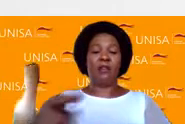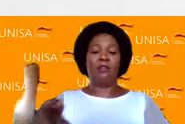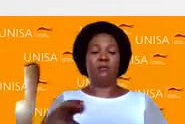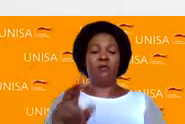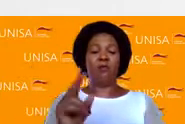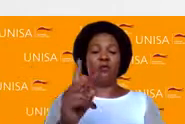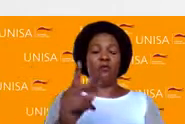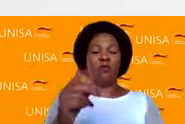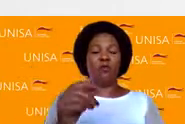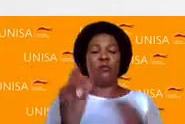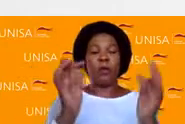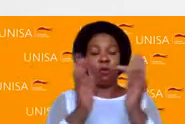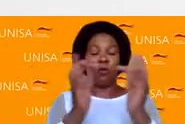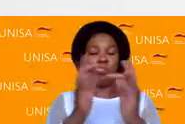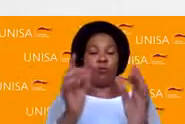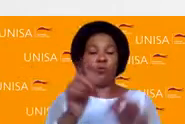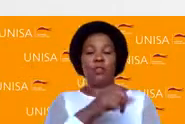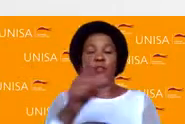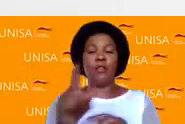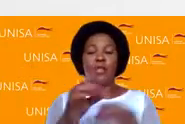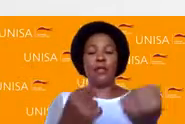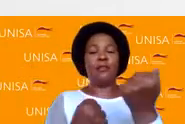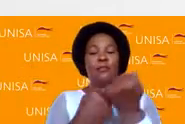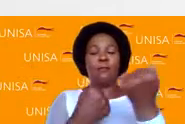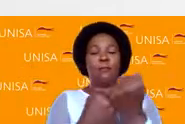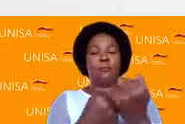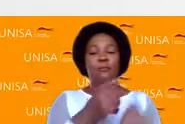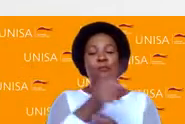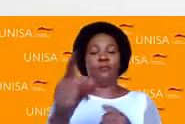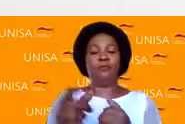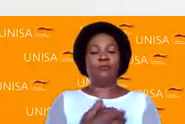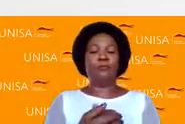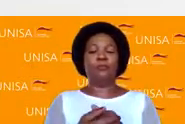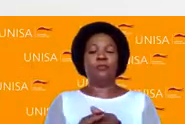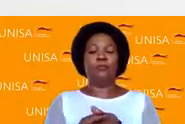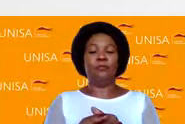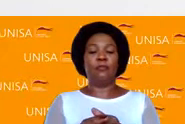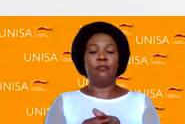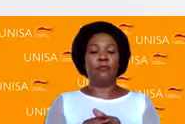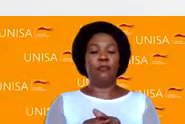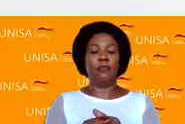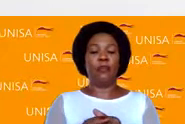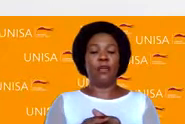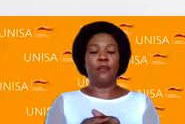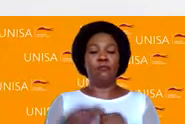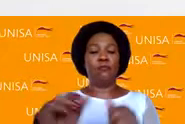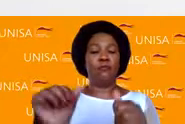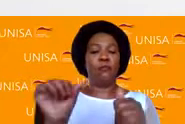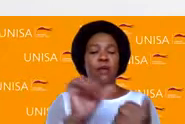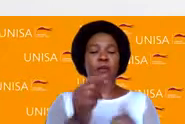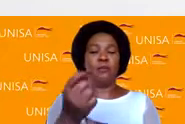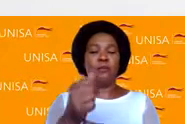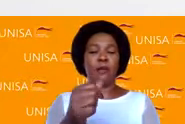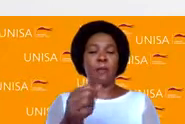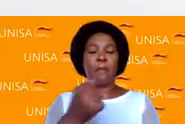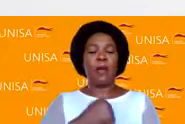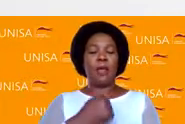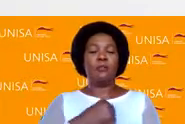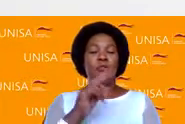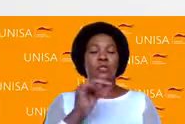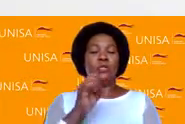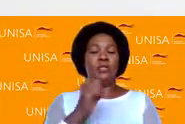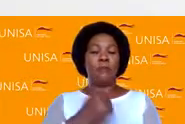make contact with you and then support you. So just to get back here, so if you've got myUnisa, My Life